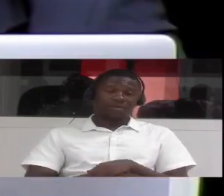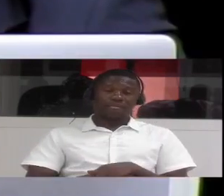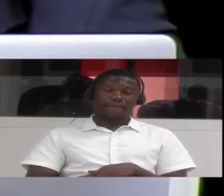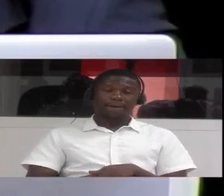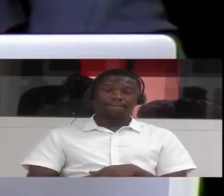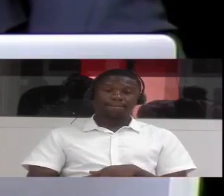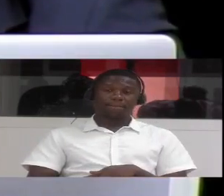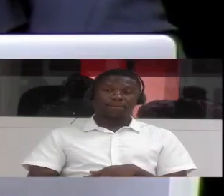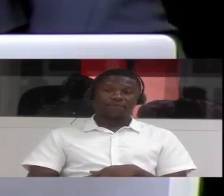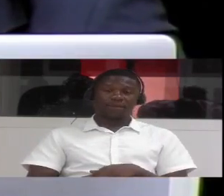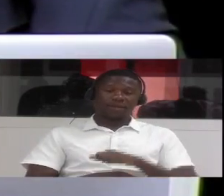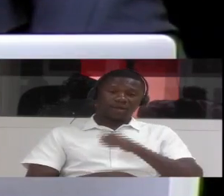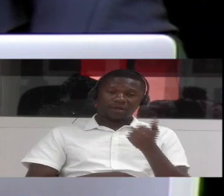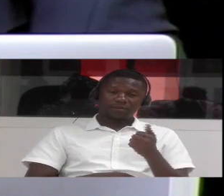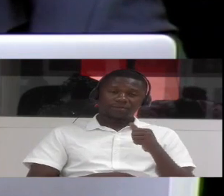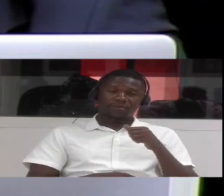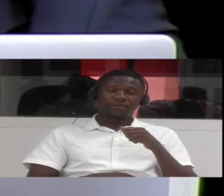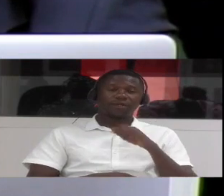And Mr. Job,